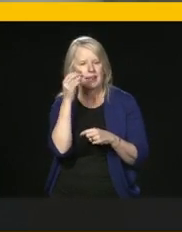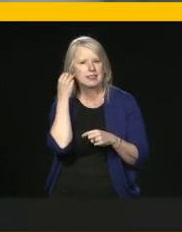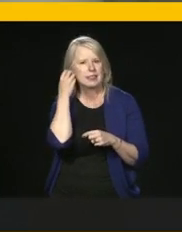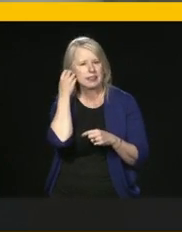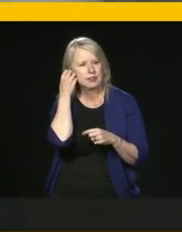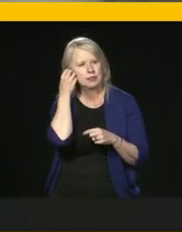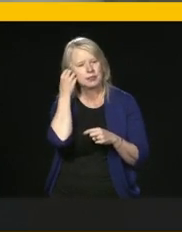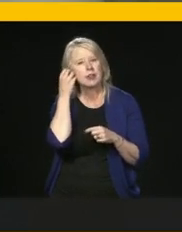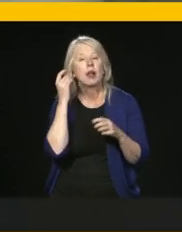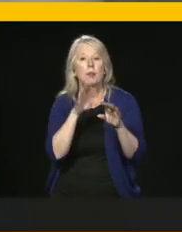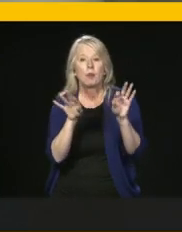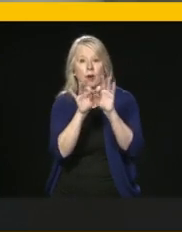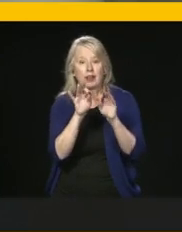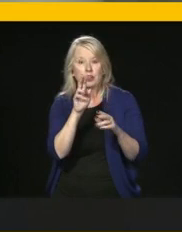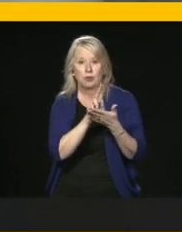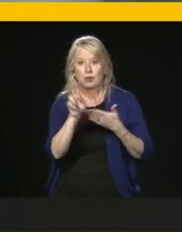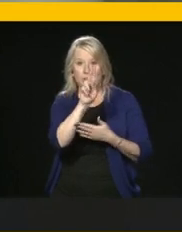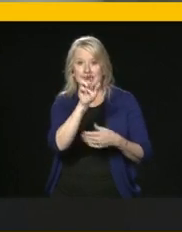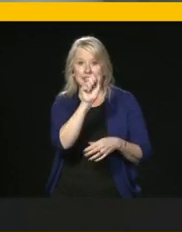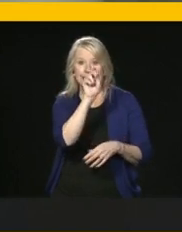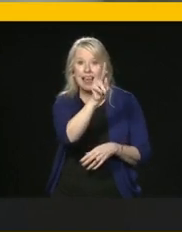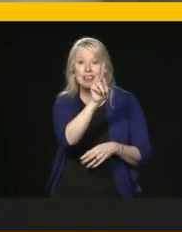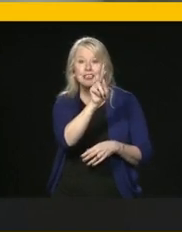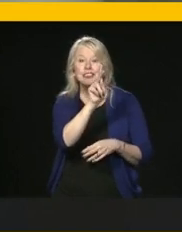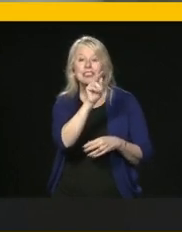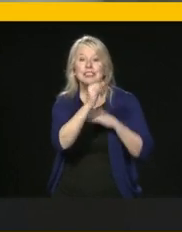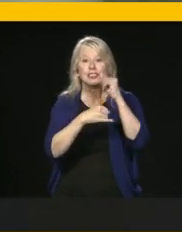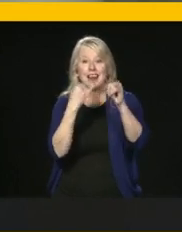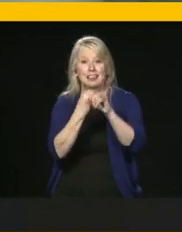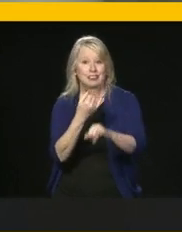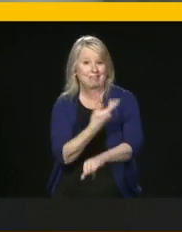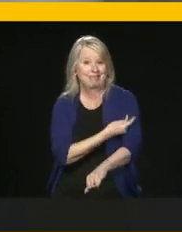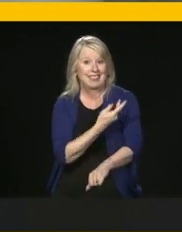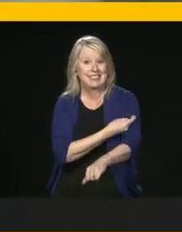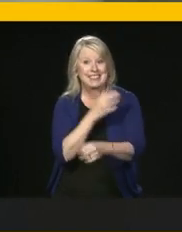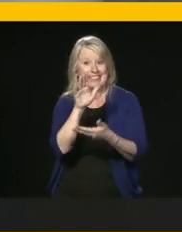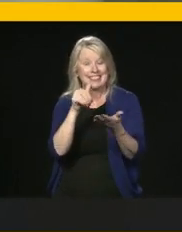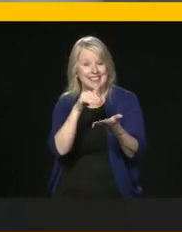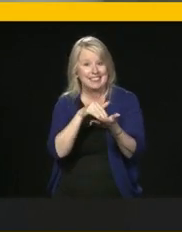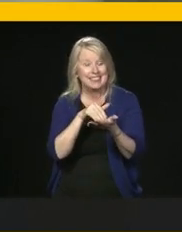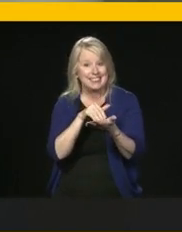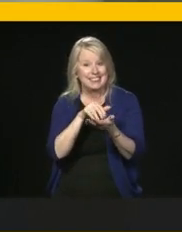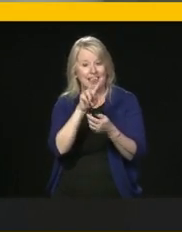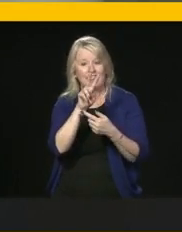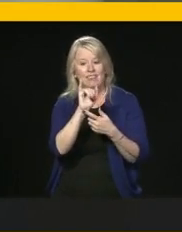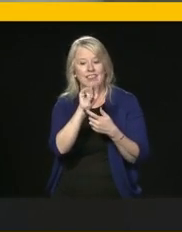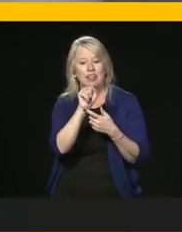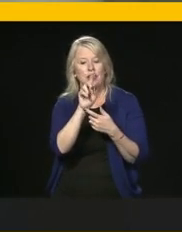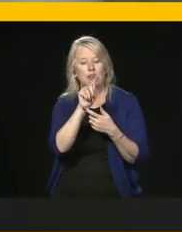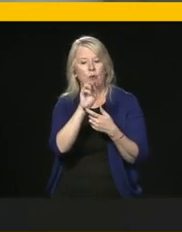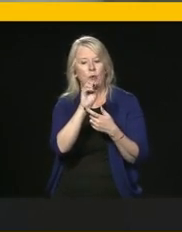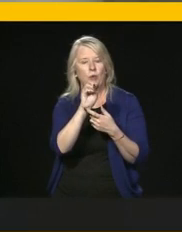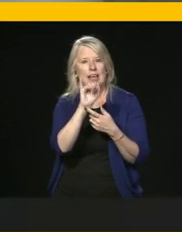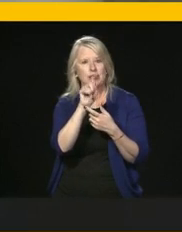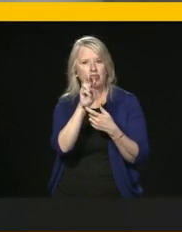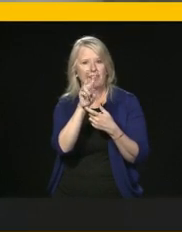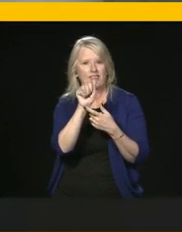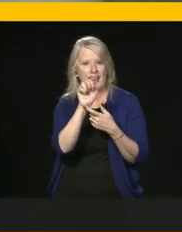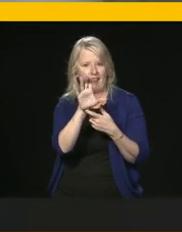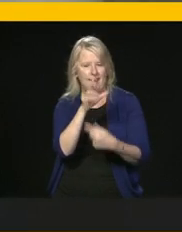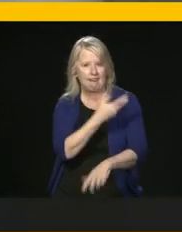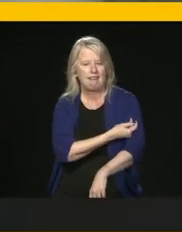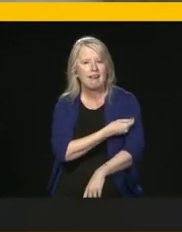International Vaccine Centre, or VITO Intervac for short. As one of the world's most advanced infectious disease